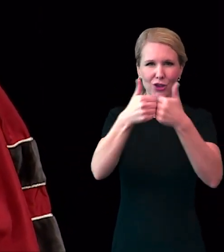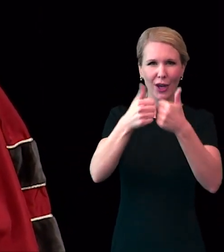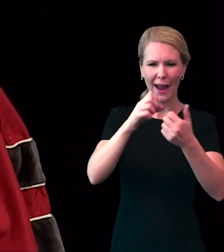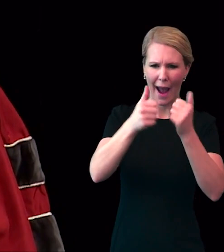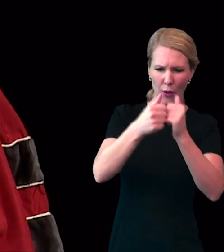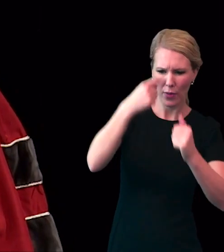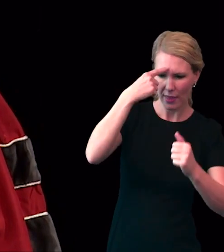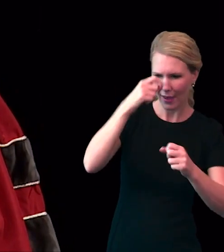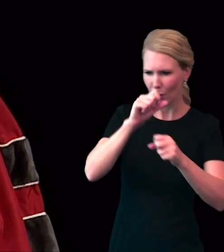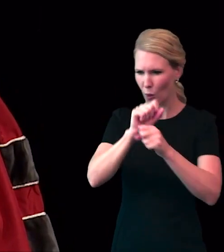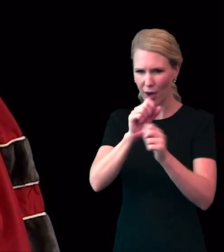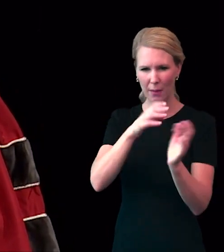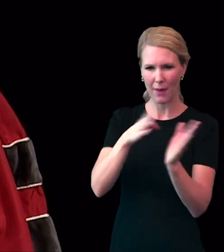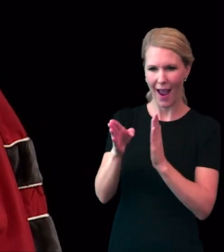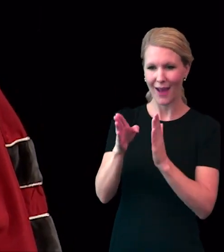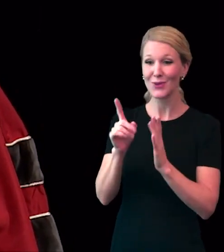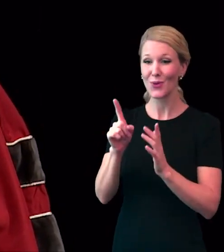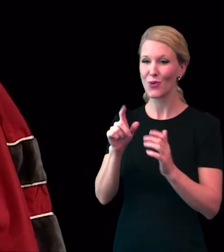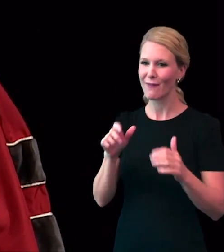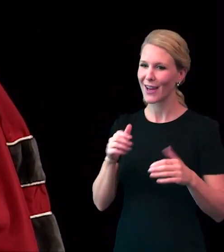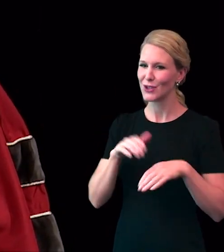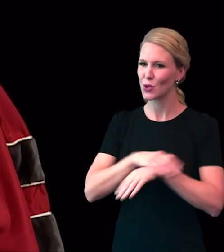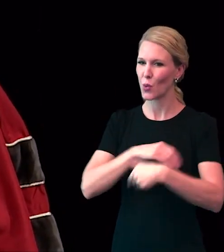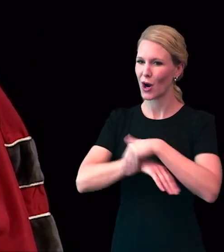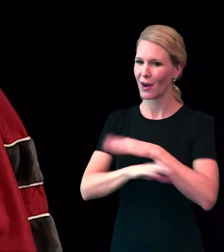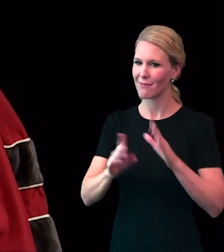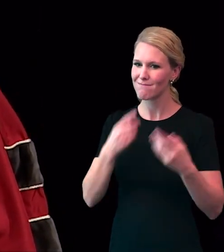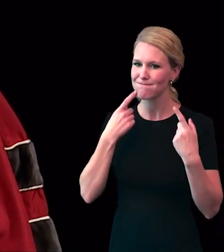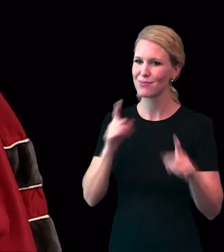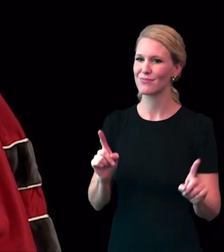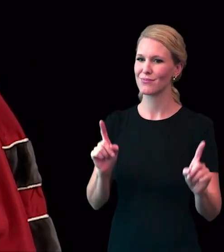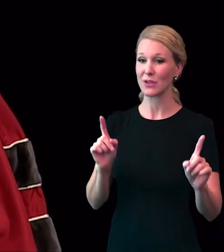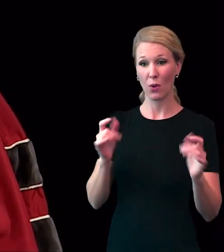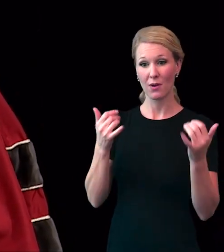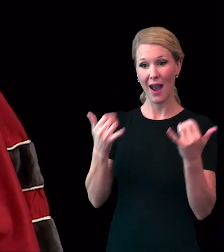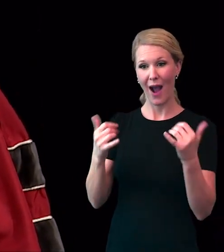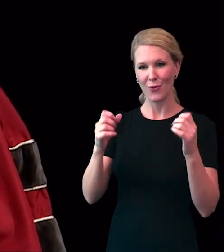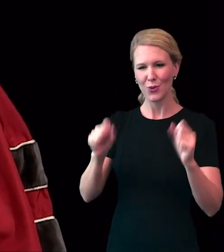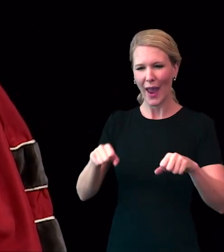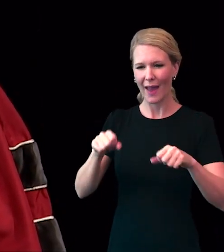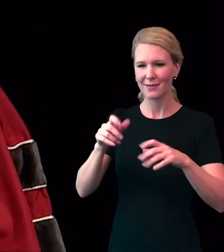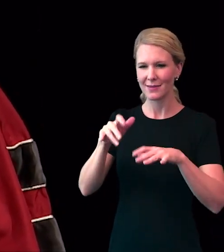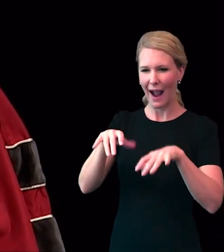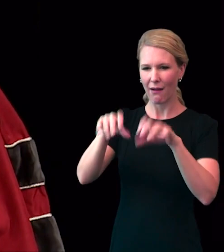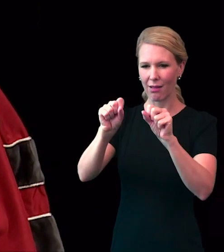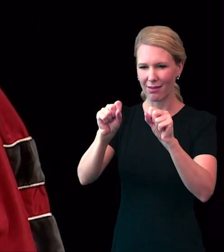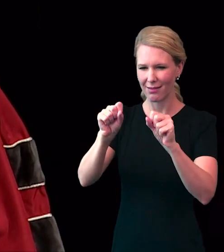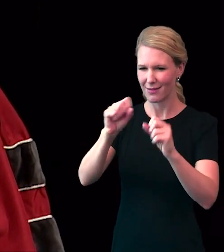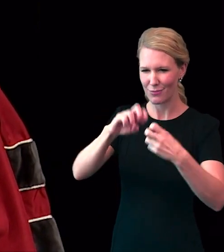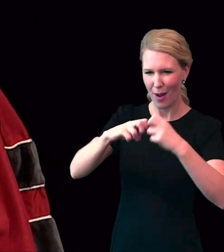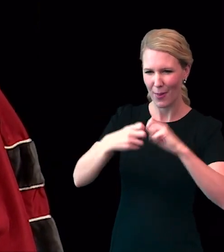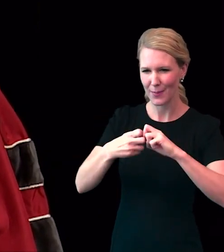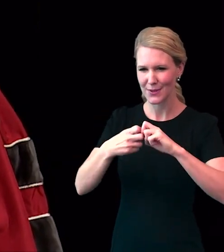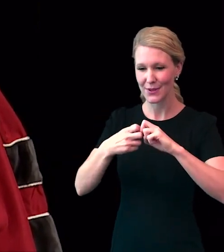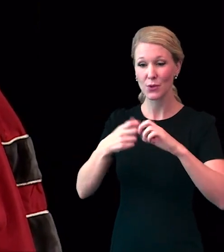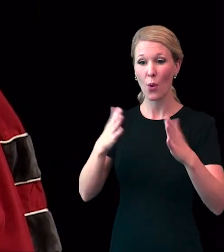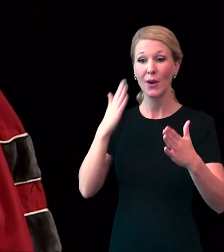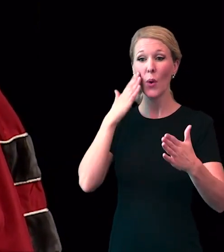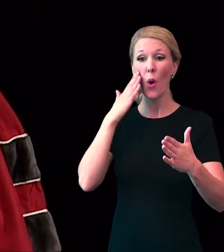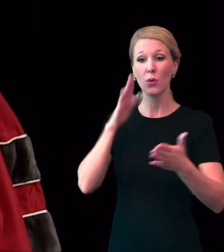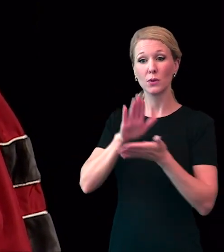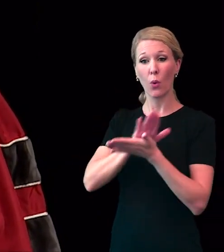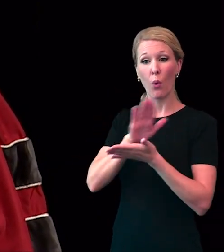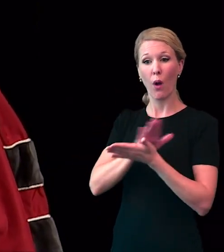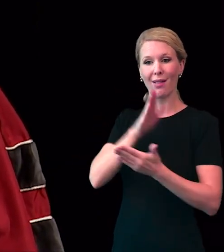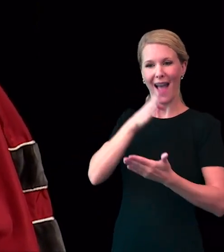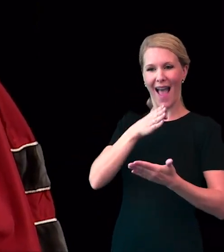those challenges and you have endured. You've come out on the other side, able to tackle the most difficult problems this world has to offer. While this is likely the end of school for most of you,